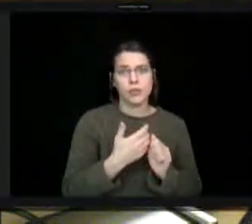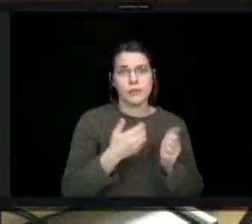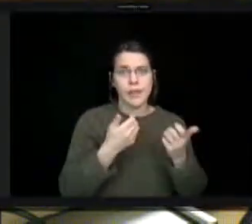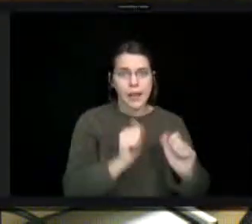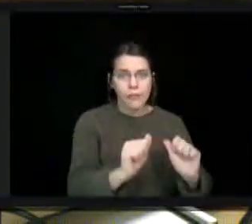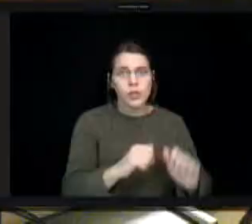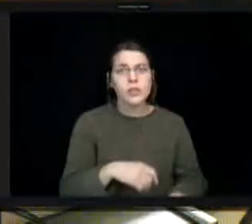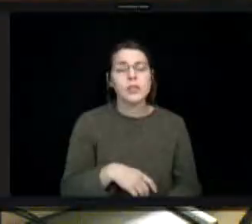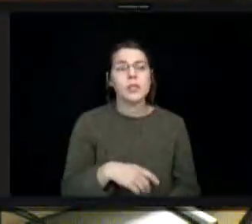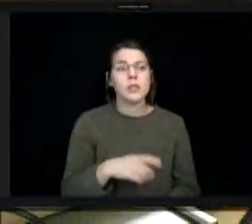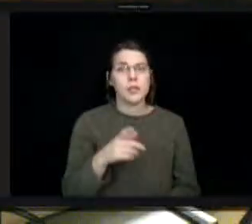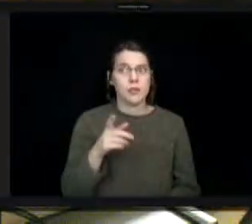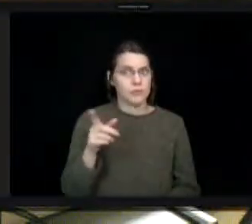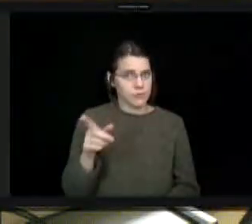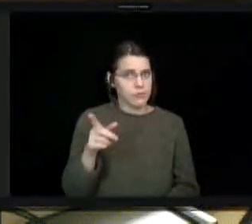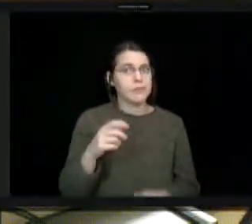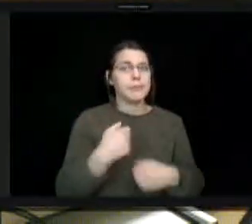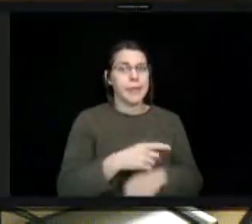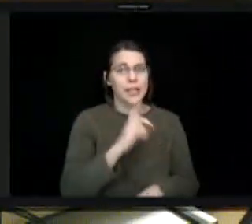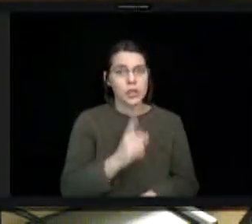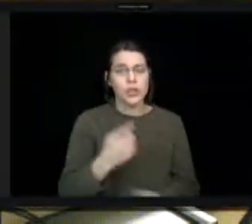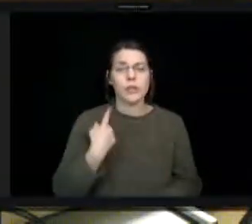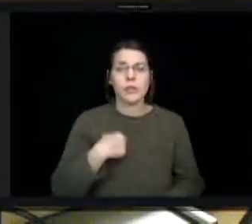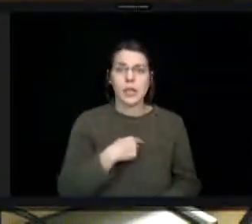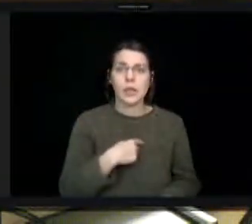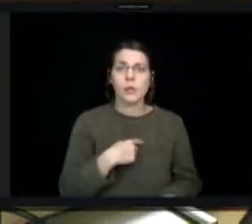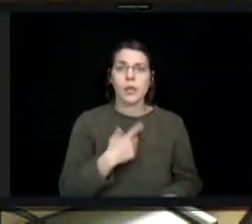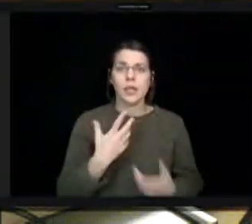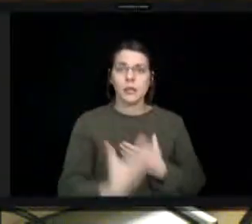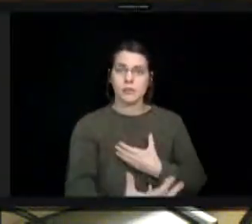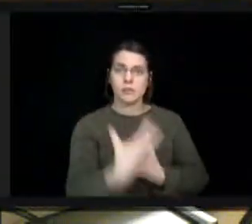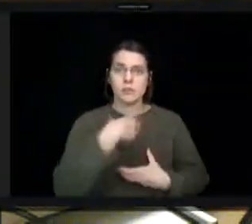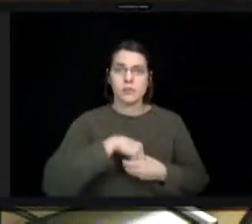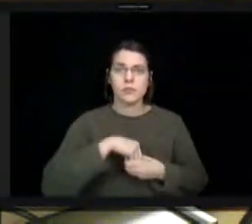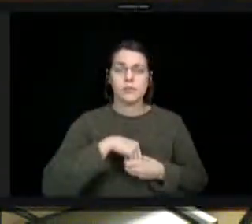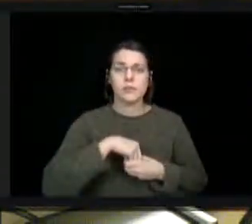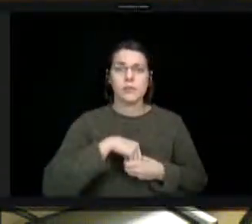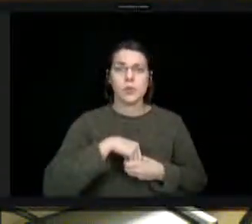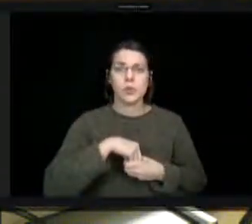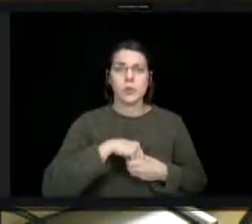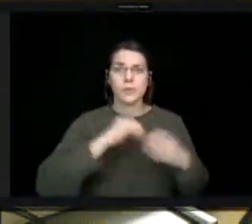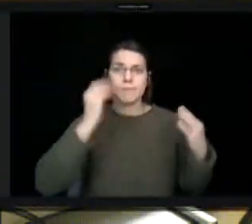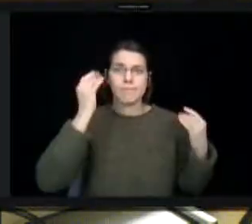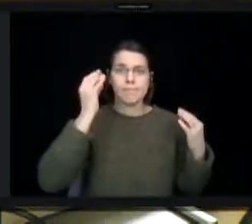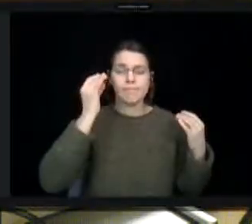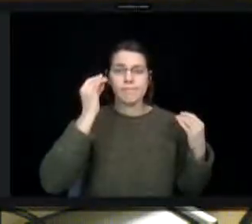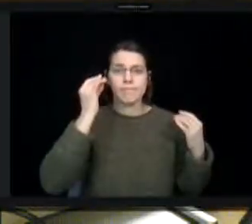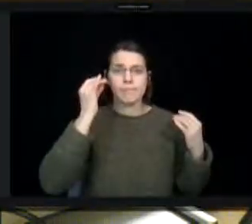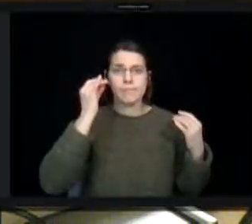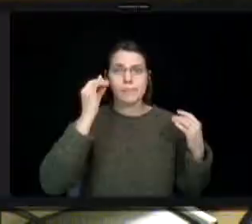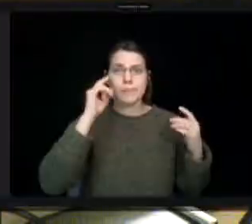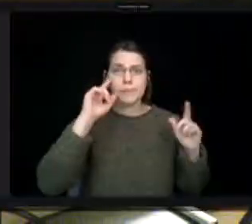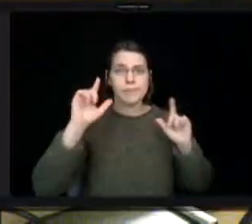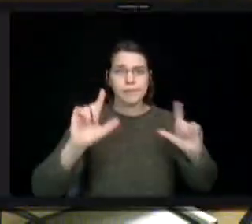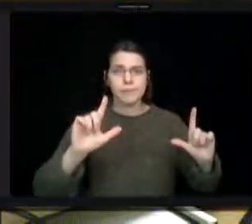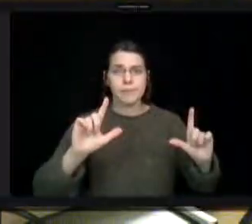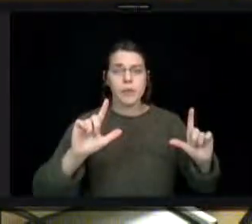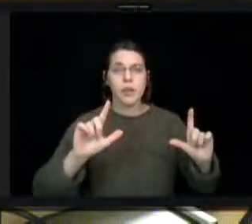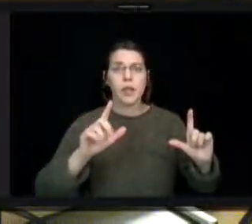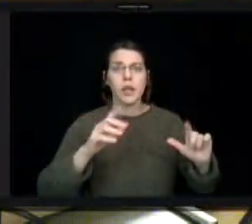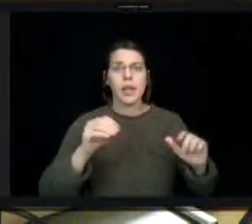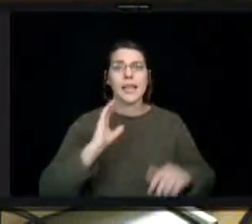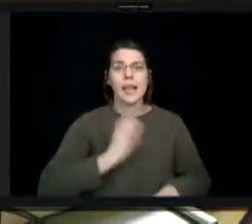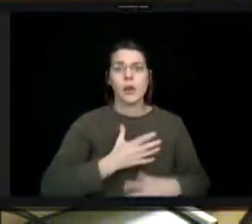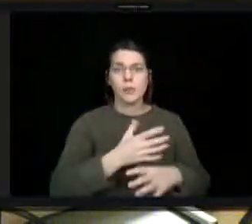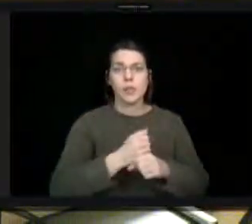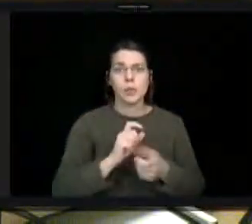are ensuring that we are inclusive of that thinking in our procurement changes as well. So